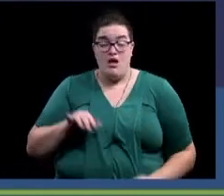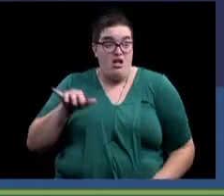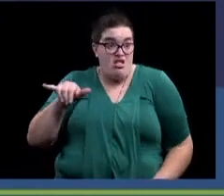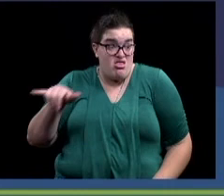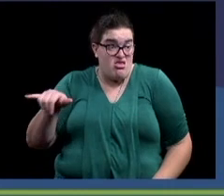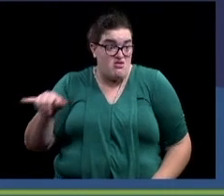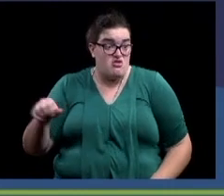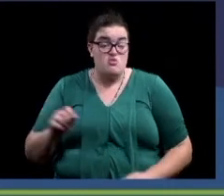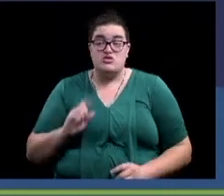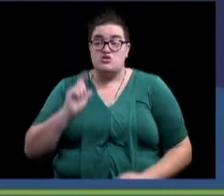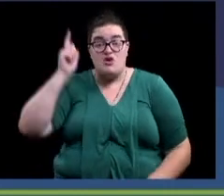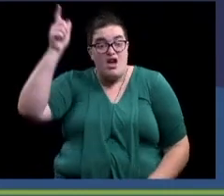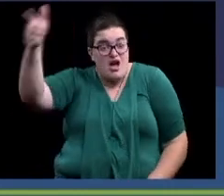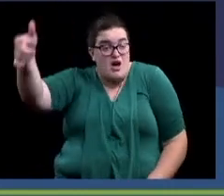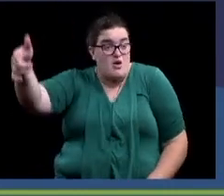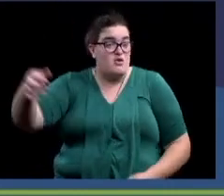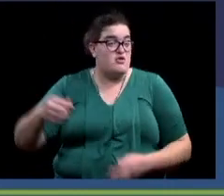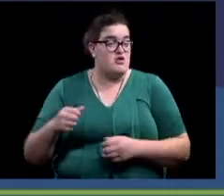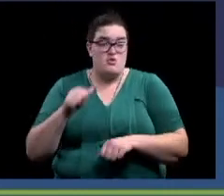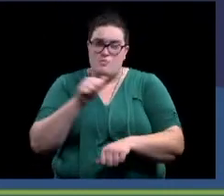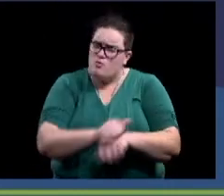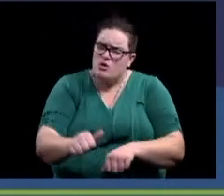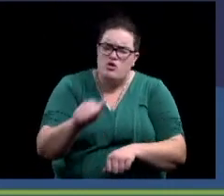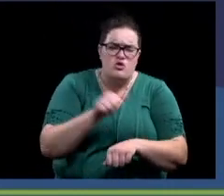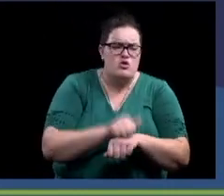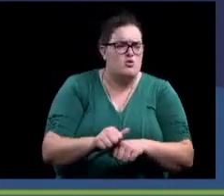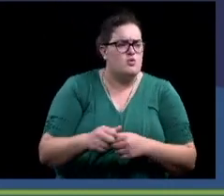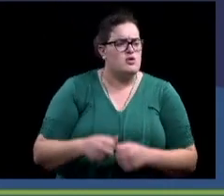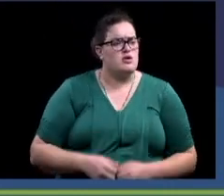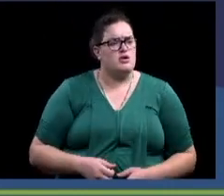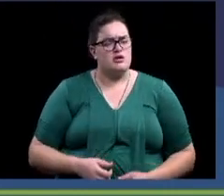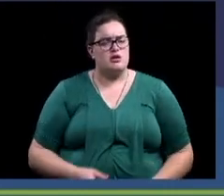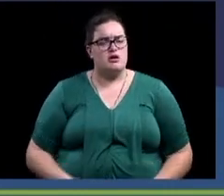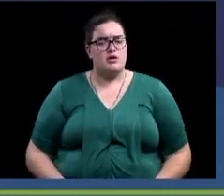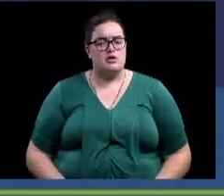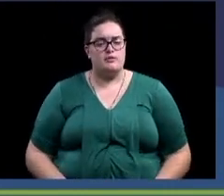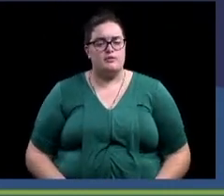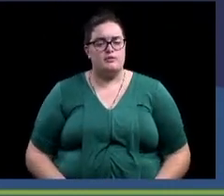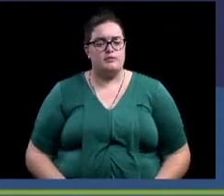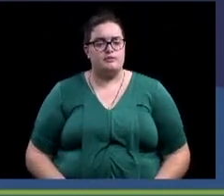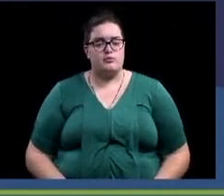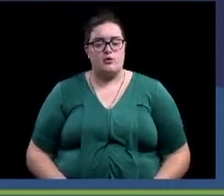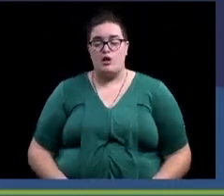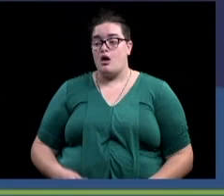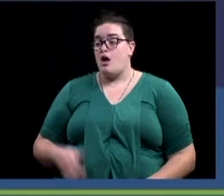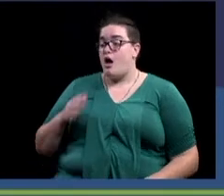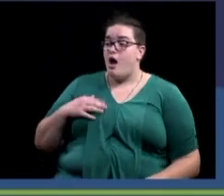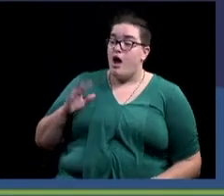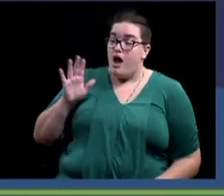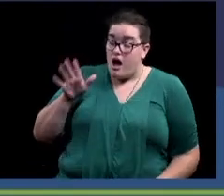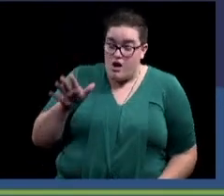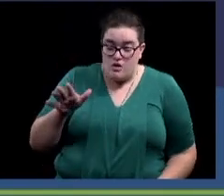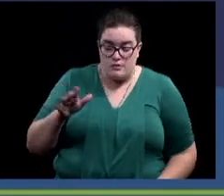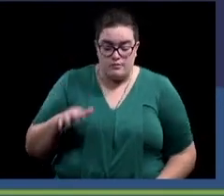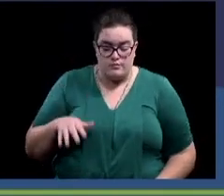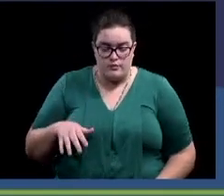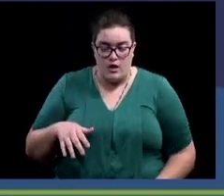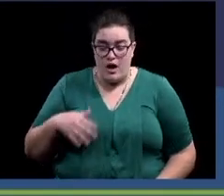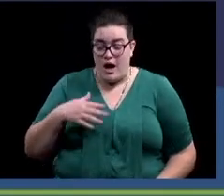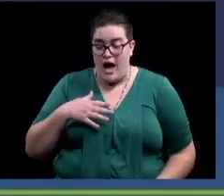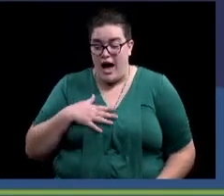I'll jump in. First, I want to set the record straight. I'm not saying I didn't say it, but I don't ever remember saying anything about